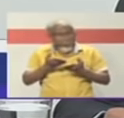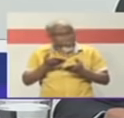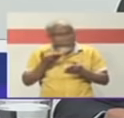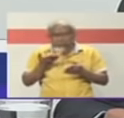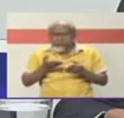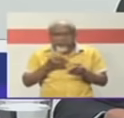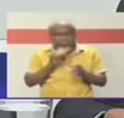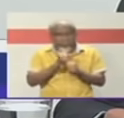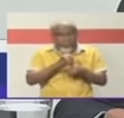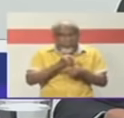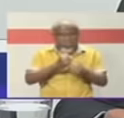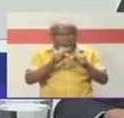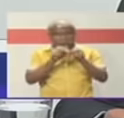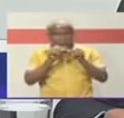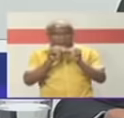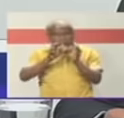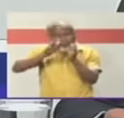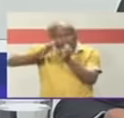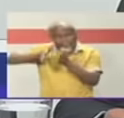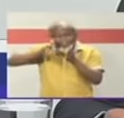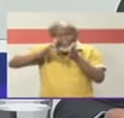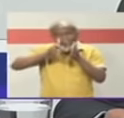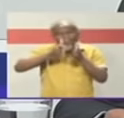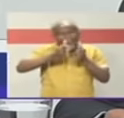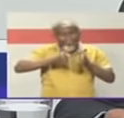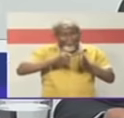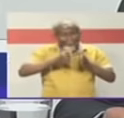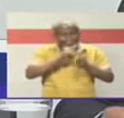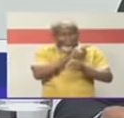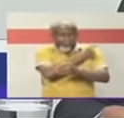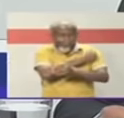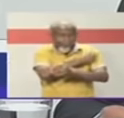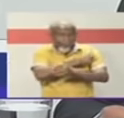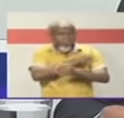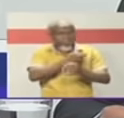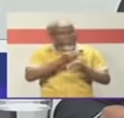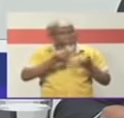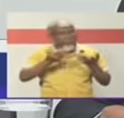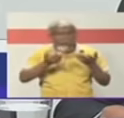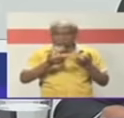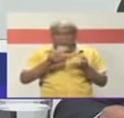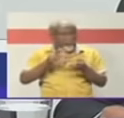that persons who contract COVID may not get the help that they want.